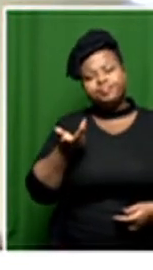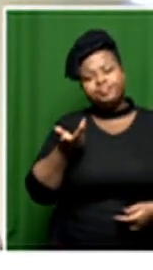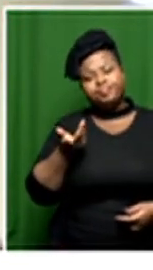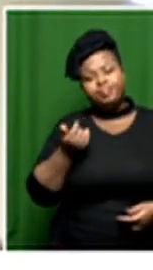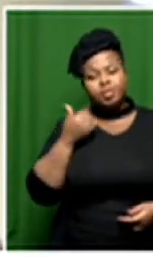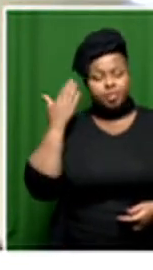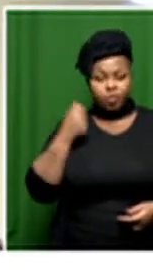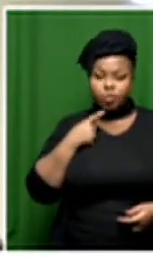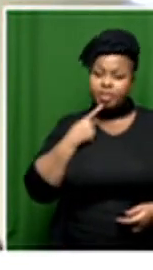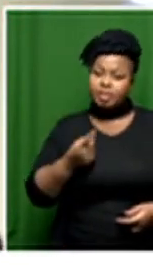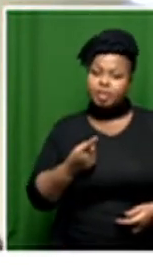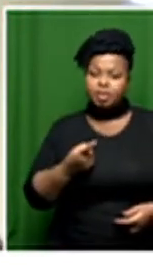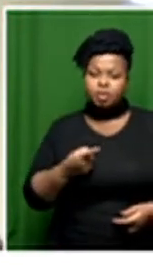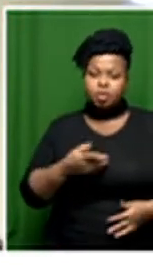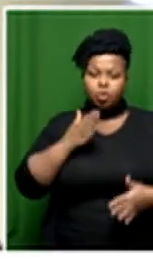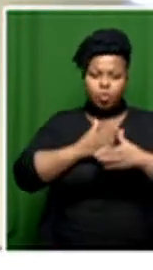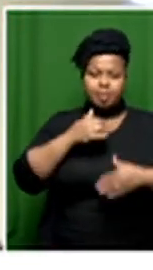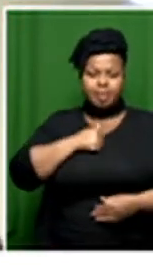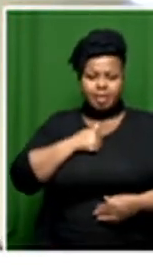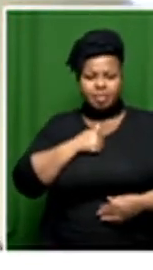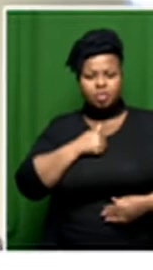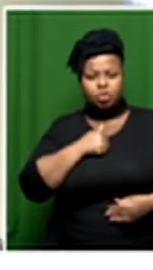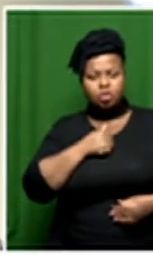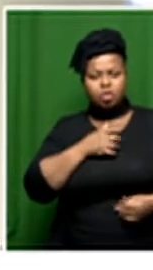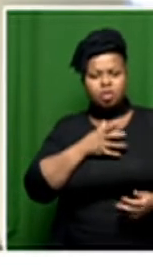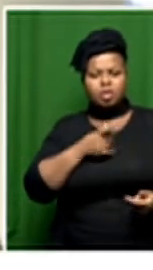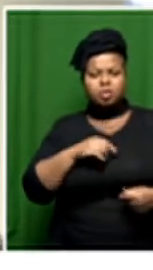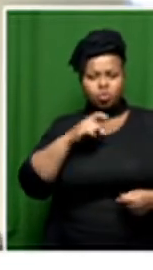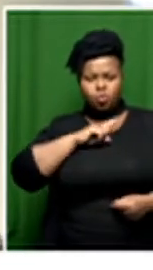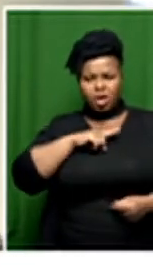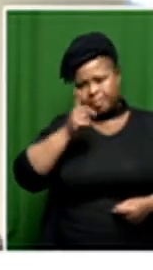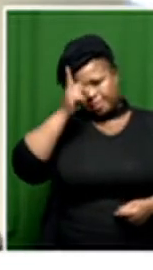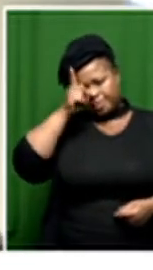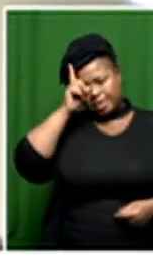I guess what I was saying earlier was that my work is like inherently political as like a person of color